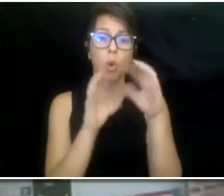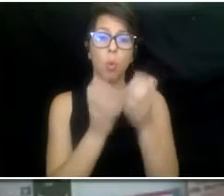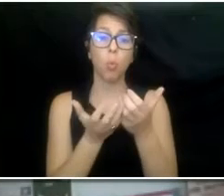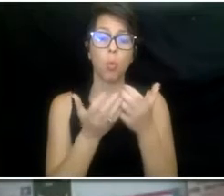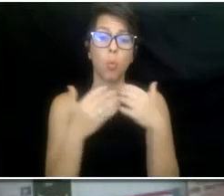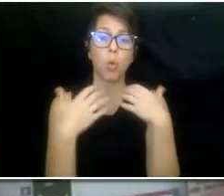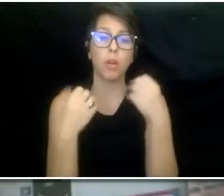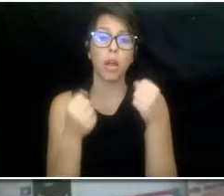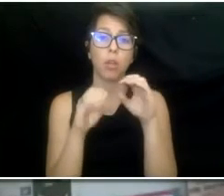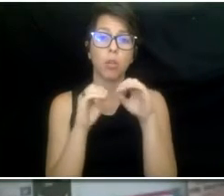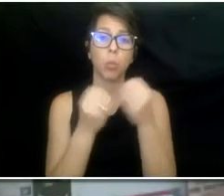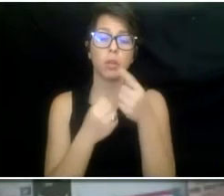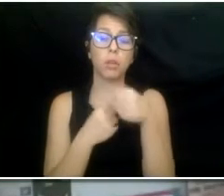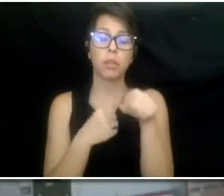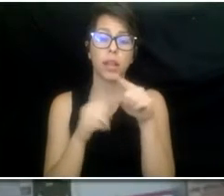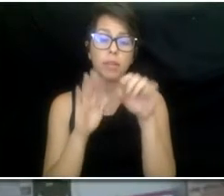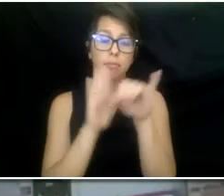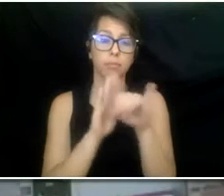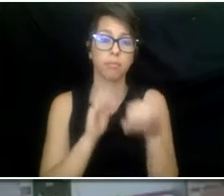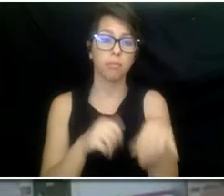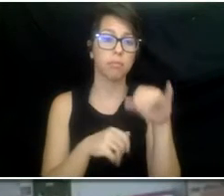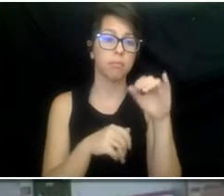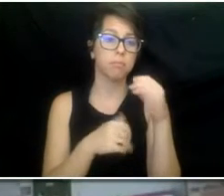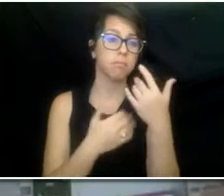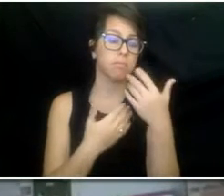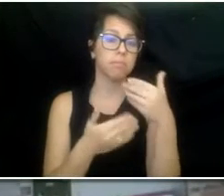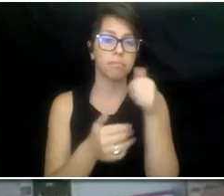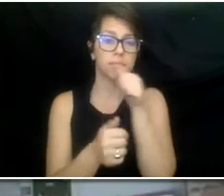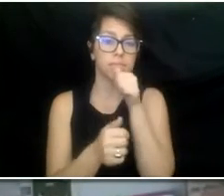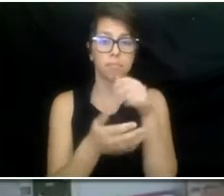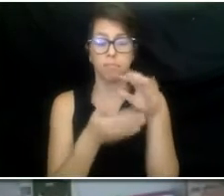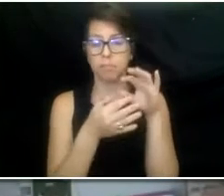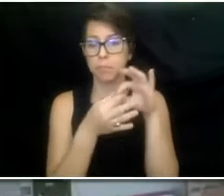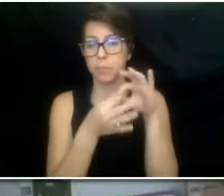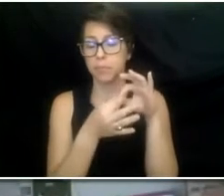surgeon numers and man